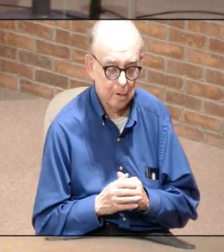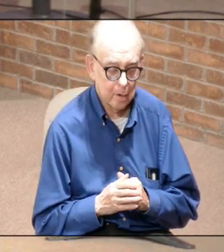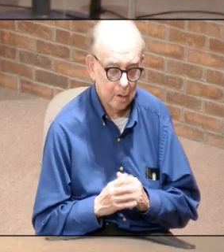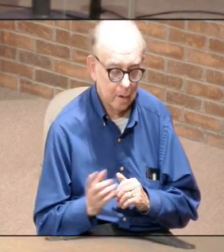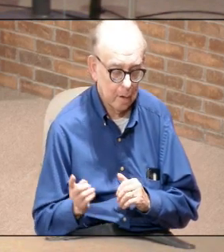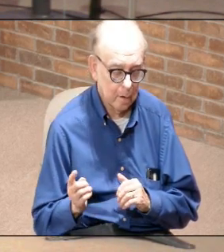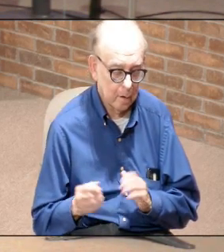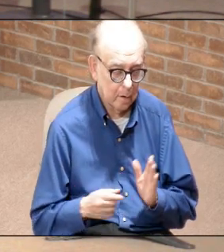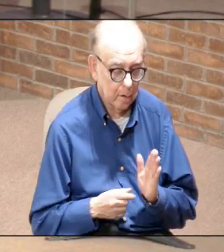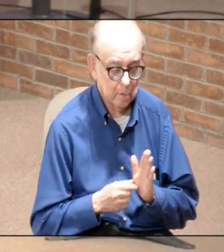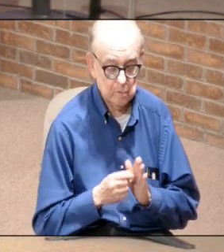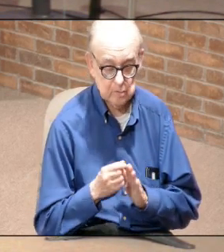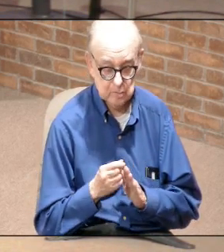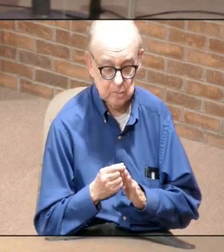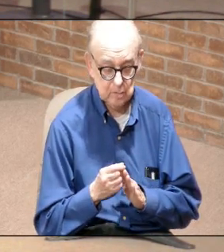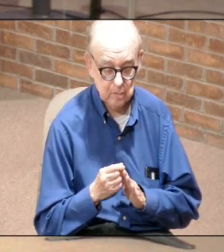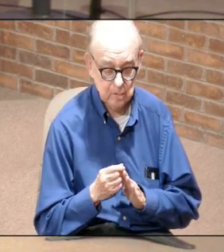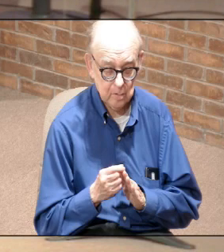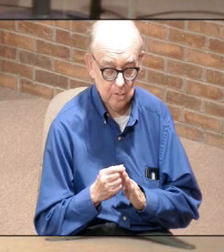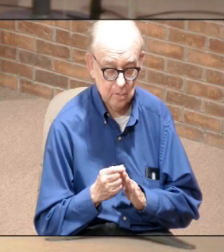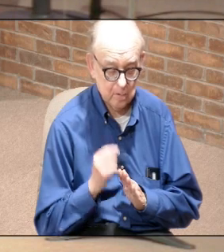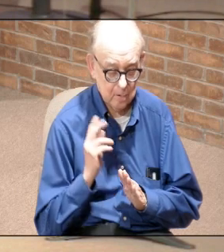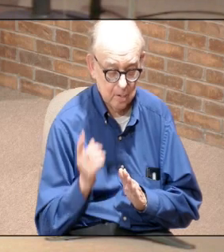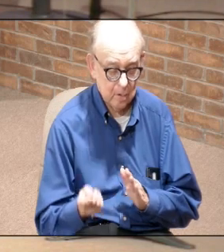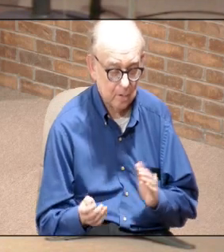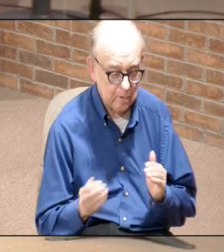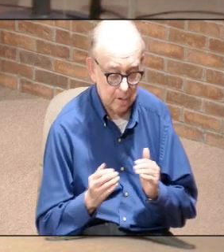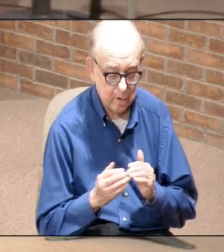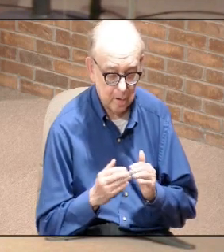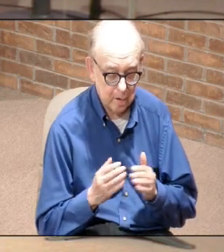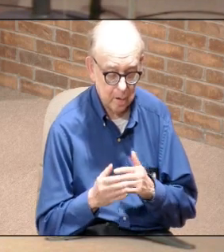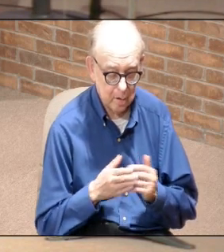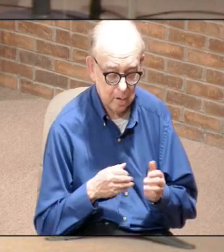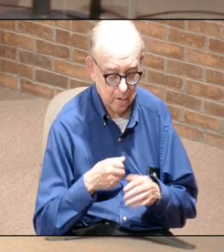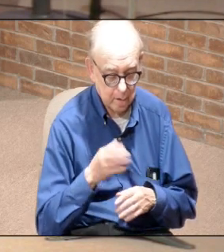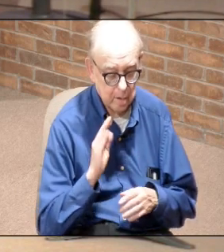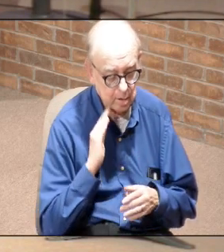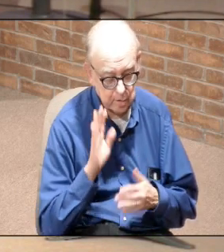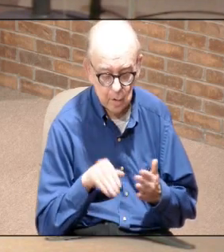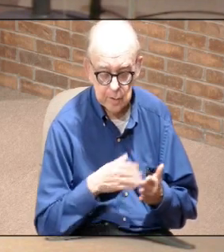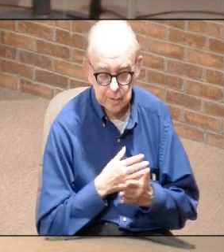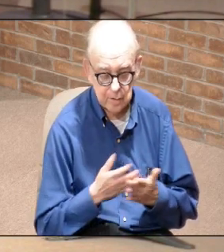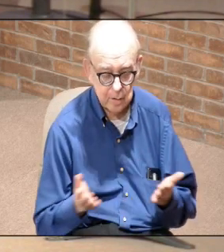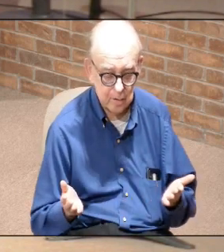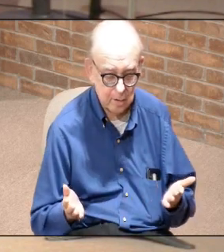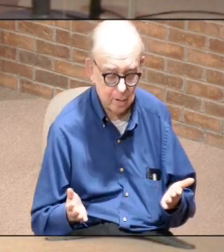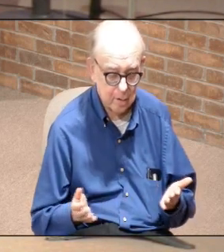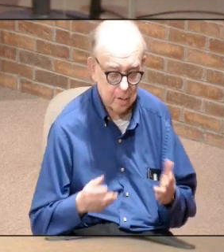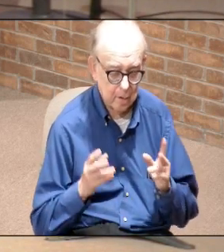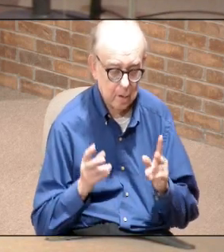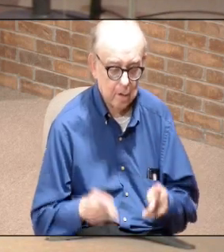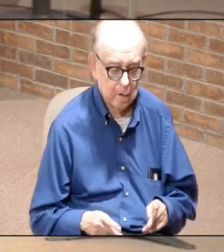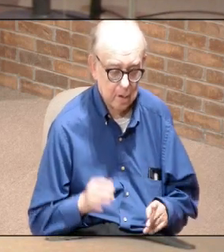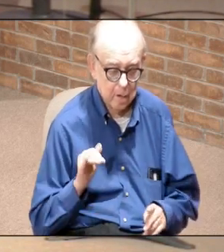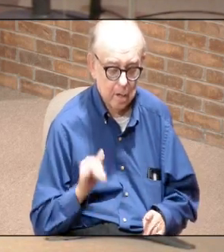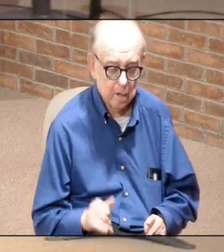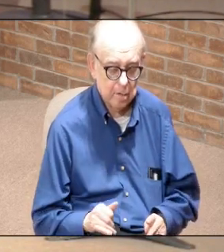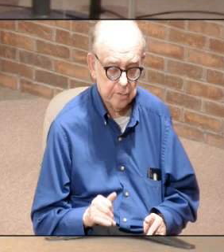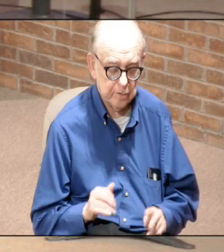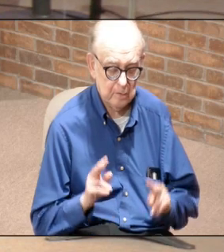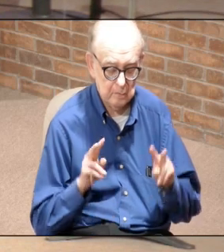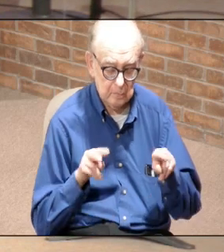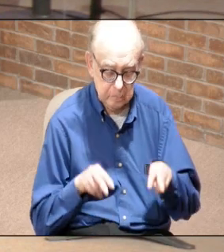And that Goliath was falling. But even though God knew all of those things, everybody is still looking down